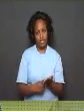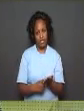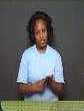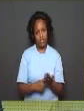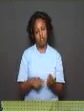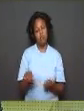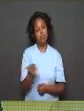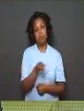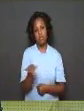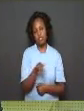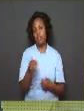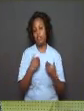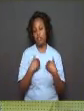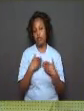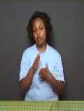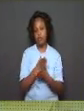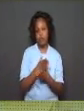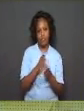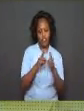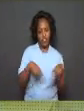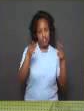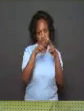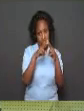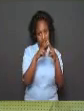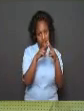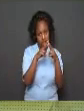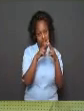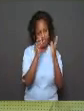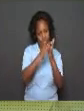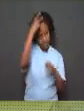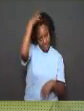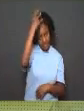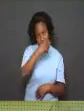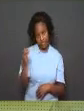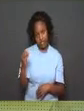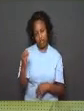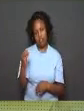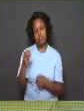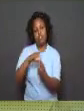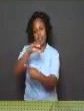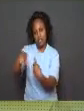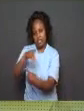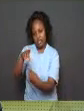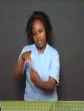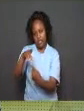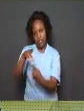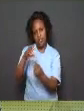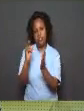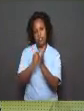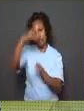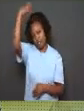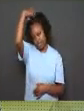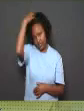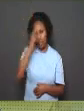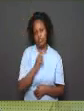These are the similarities between the federal constitution and the state constitutions.